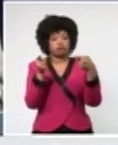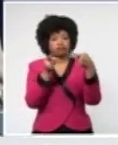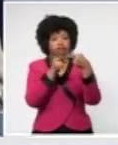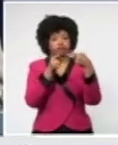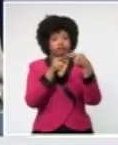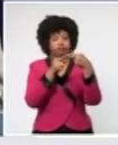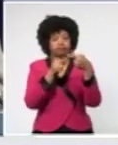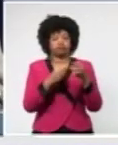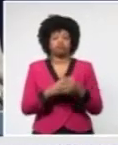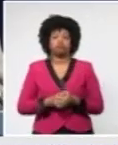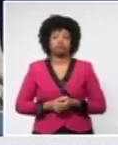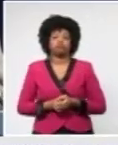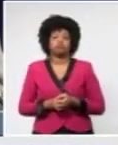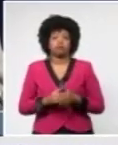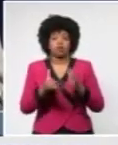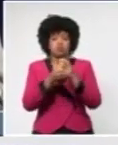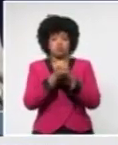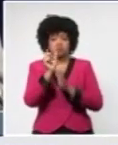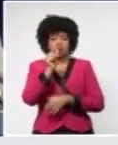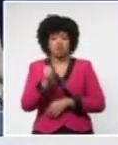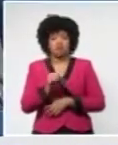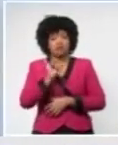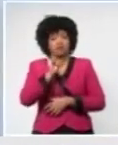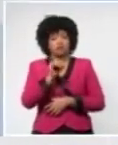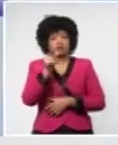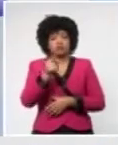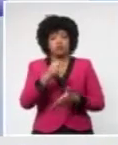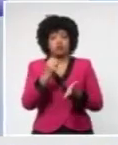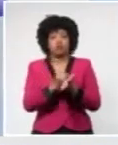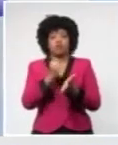per 100,000 inhabitants. And the remaining